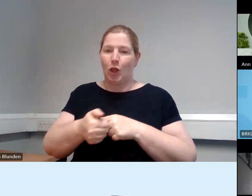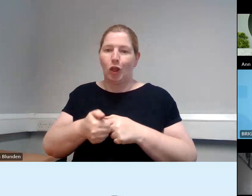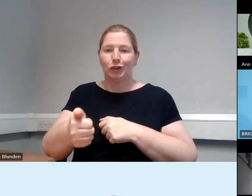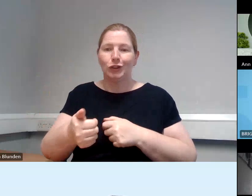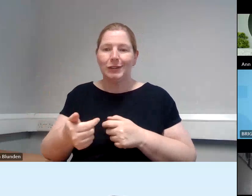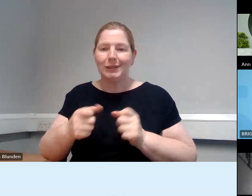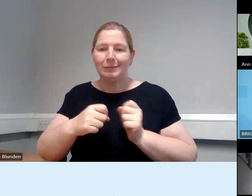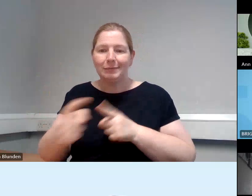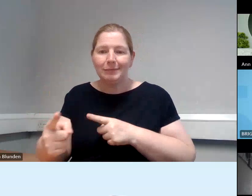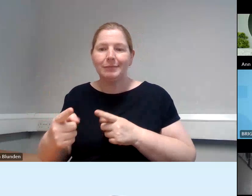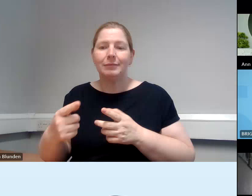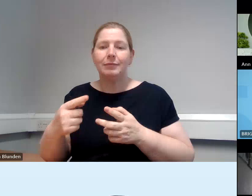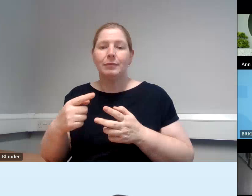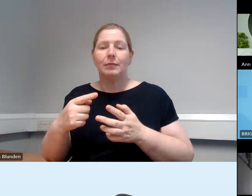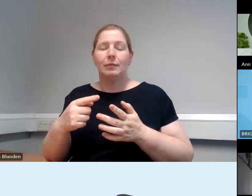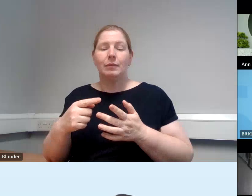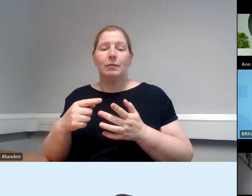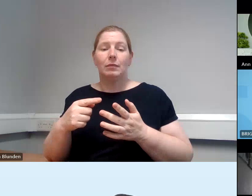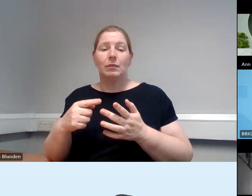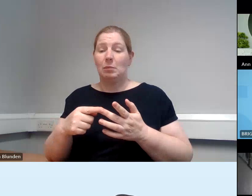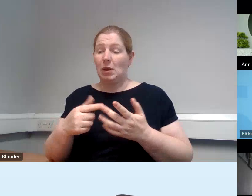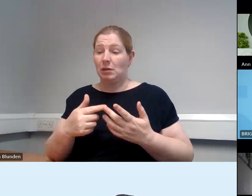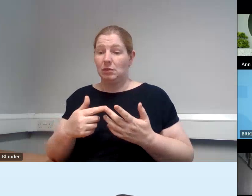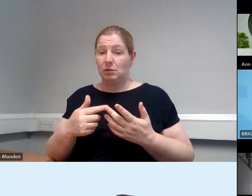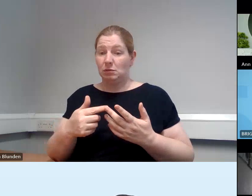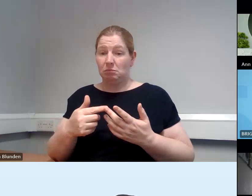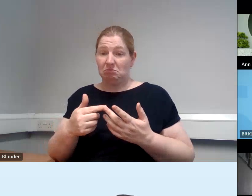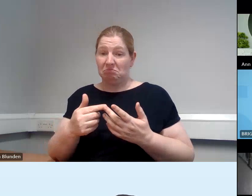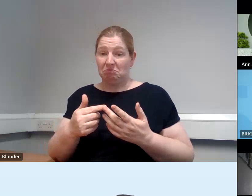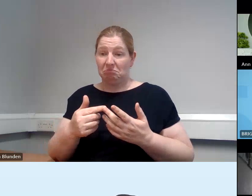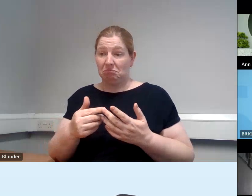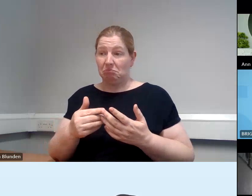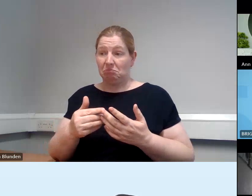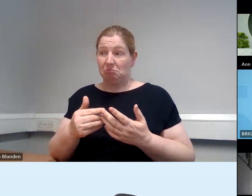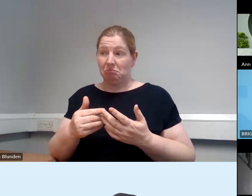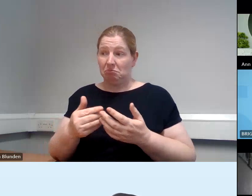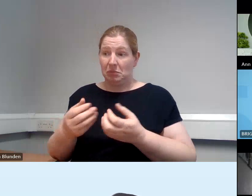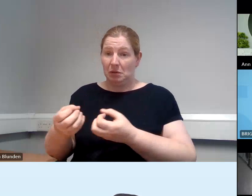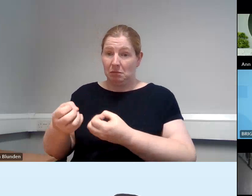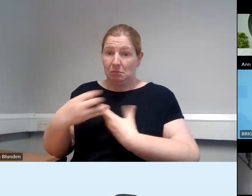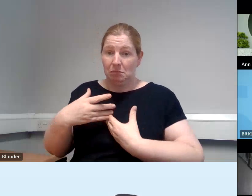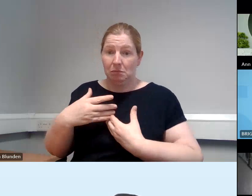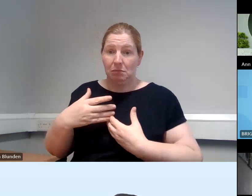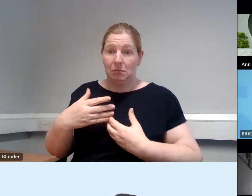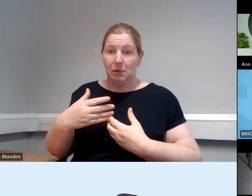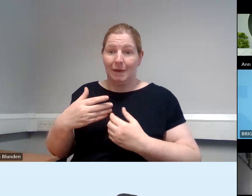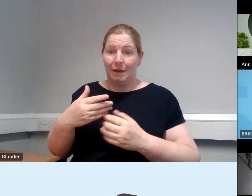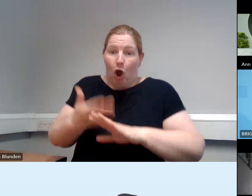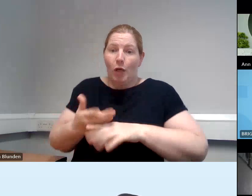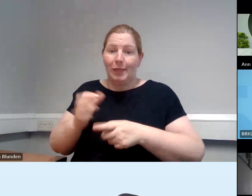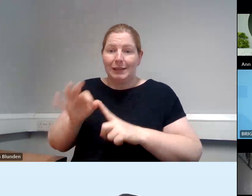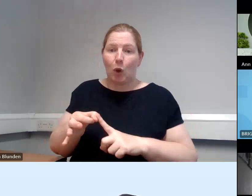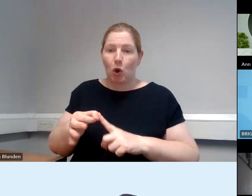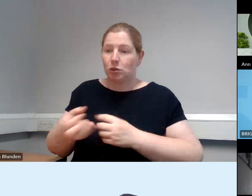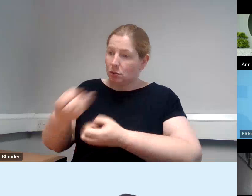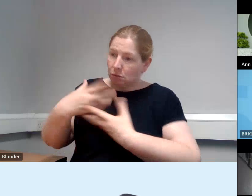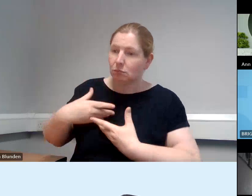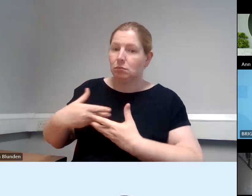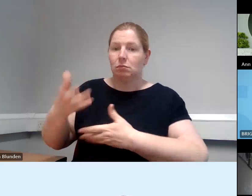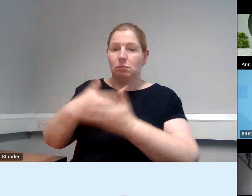of in the moment feedback through the clinical teams as well. It's really well received. There's